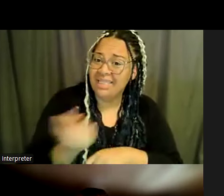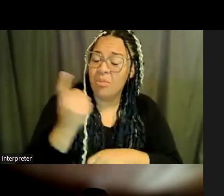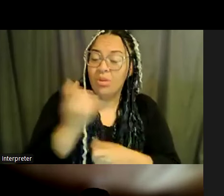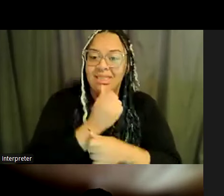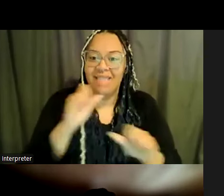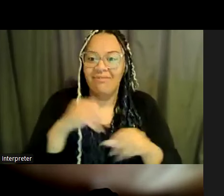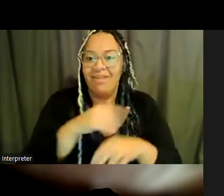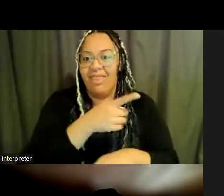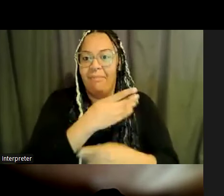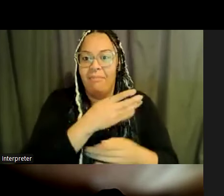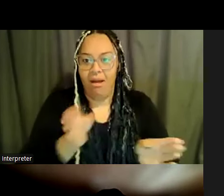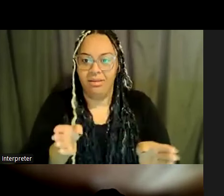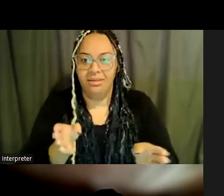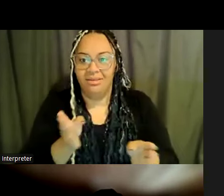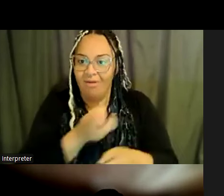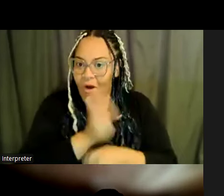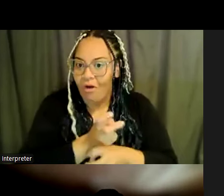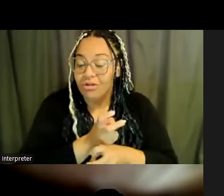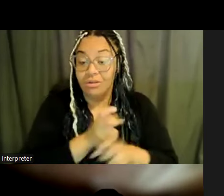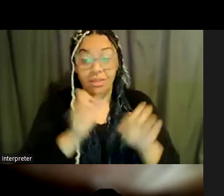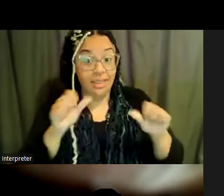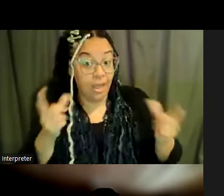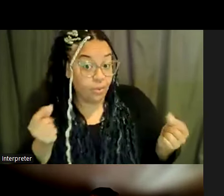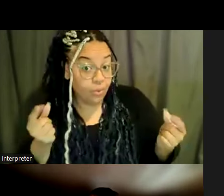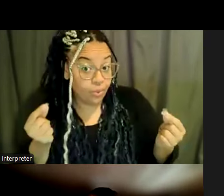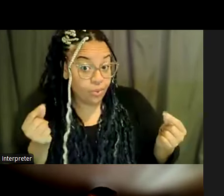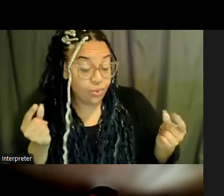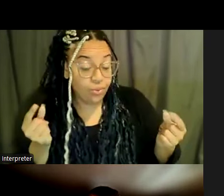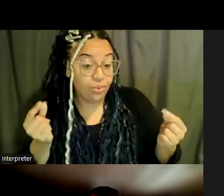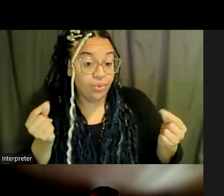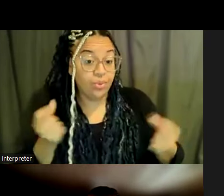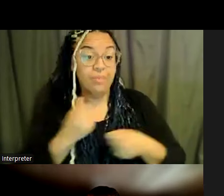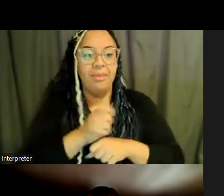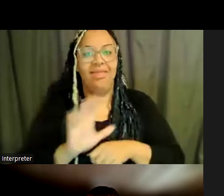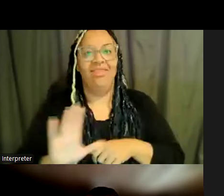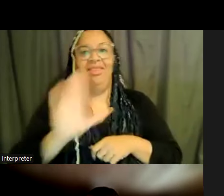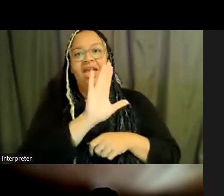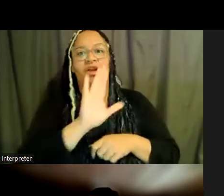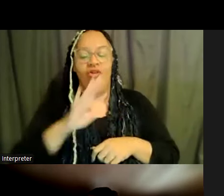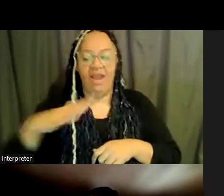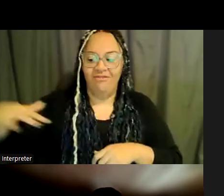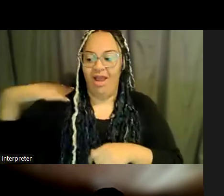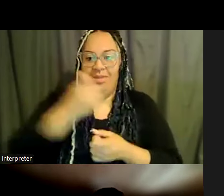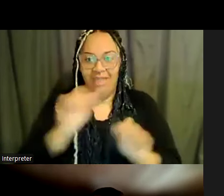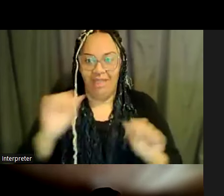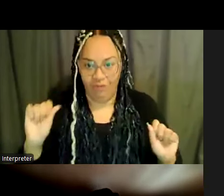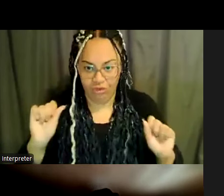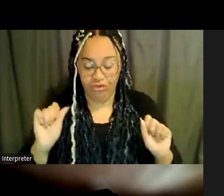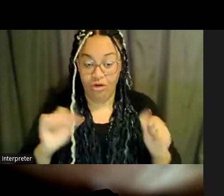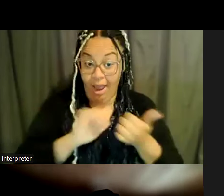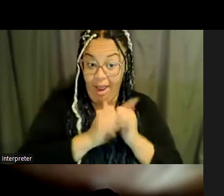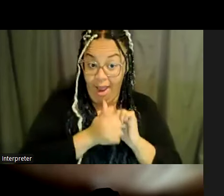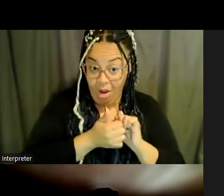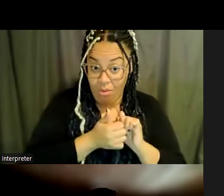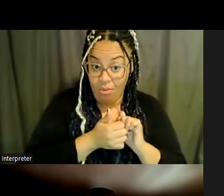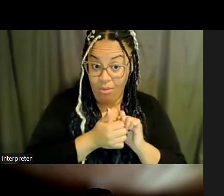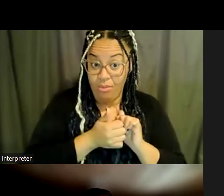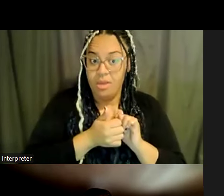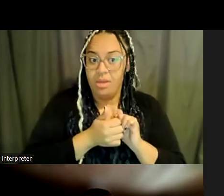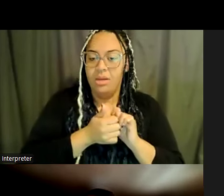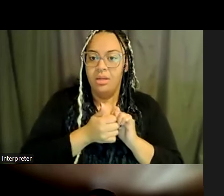box. What we can do though is make their environment safer. And we can do that by putting